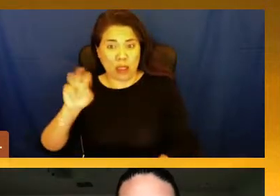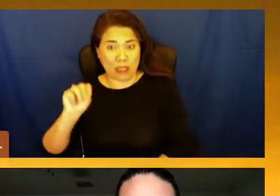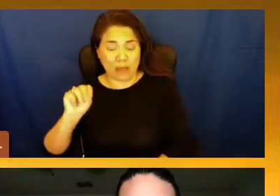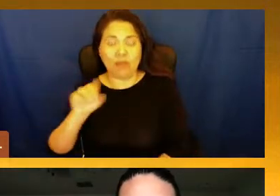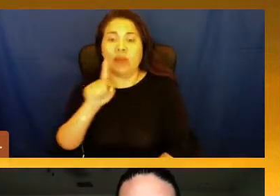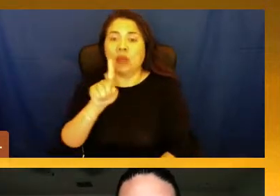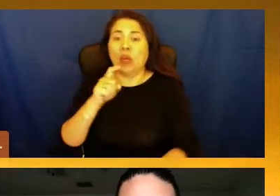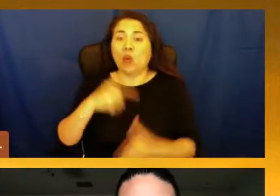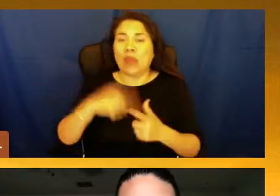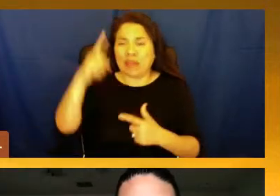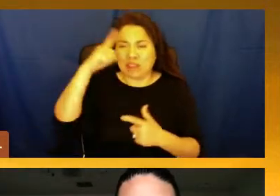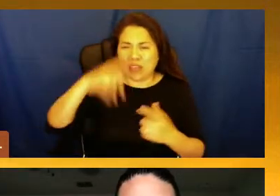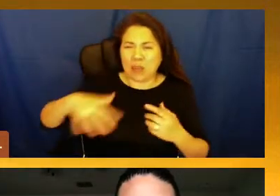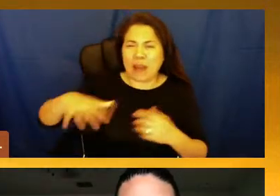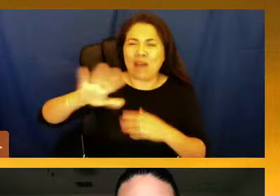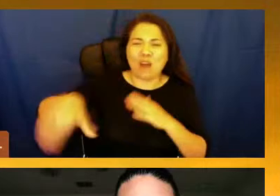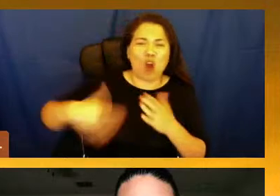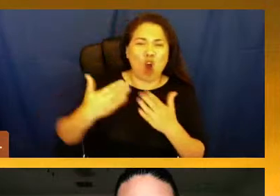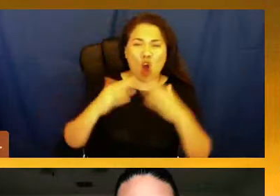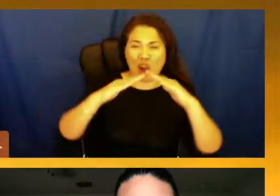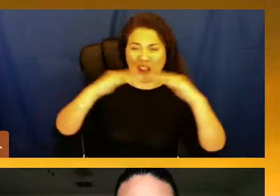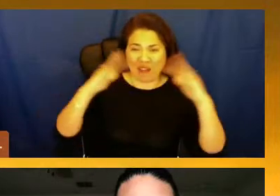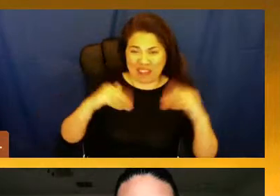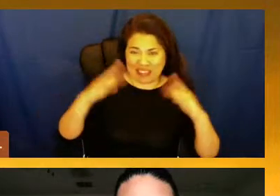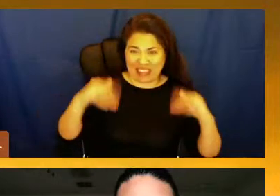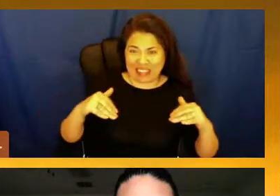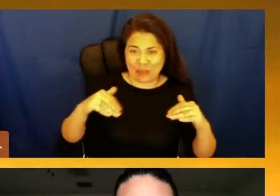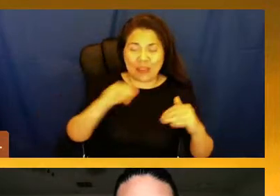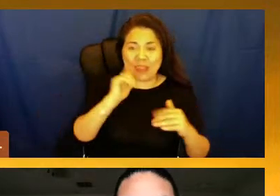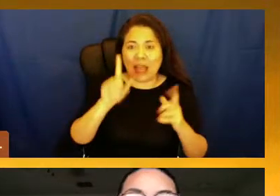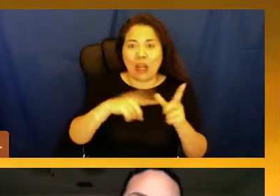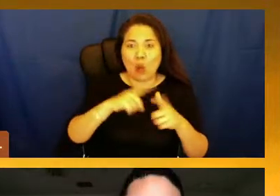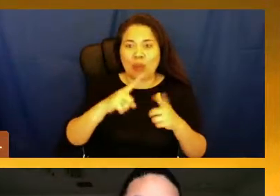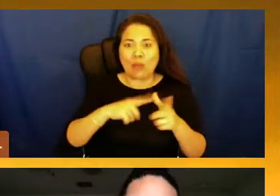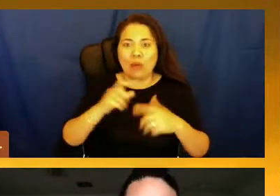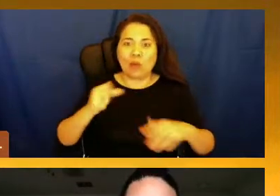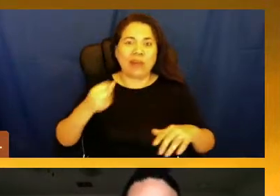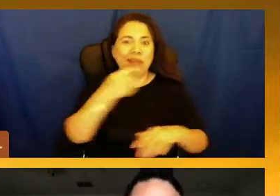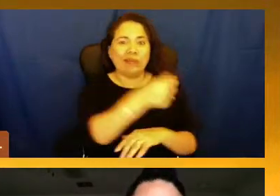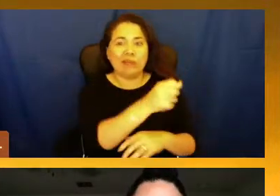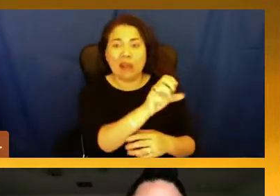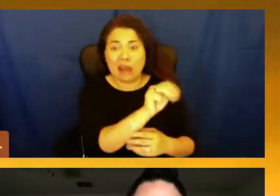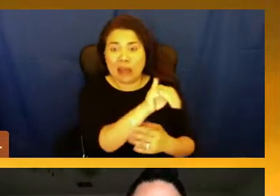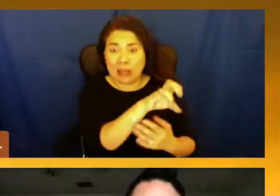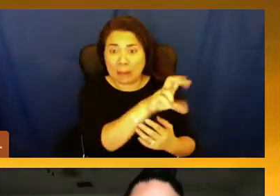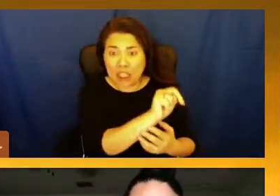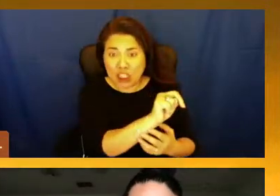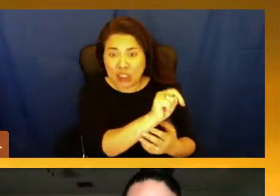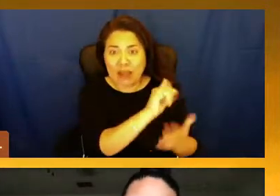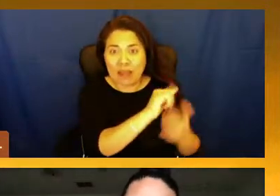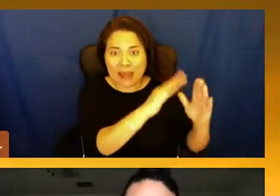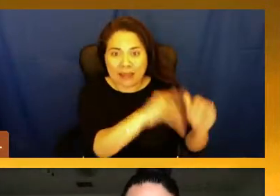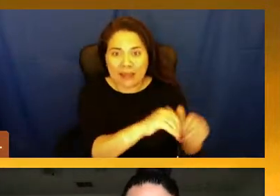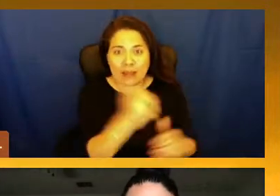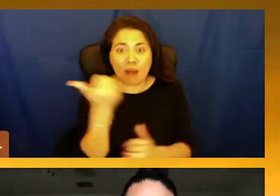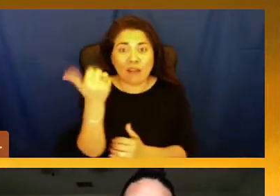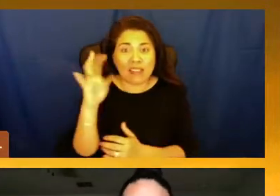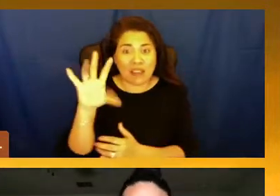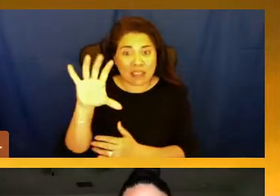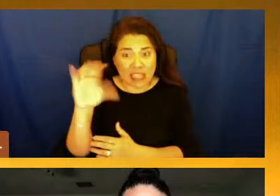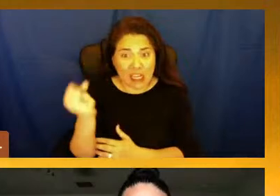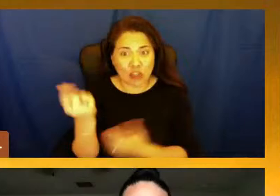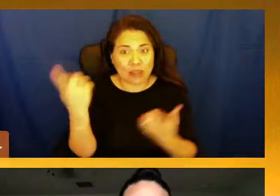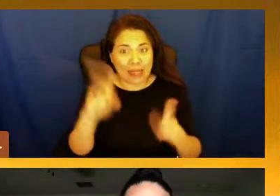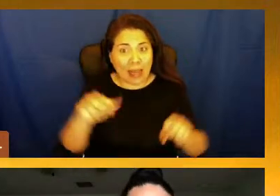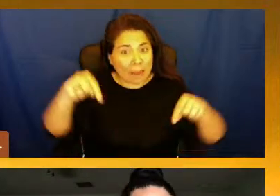taken place, especially, you know, whether it's the missionization system of the 1700s here locally,